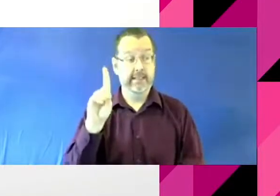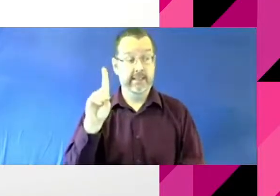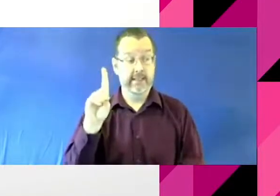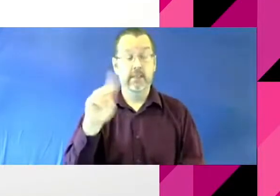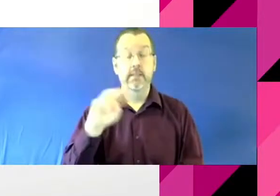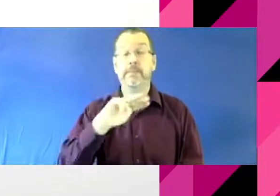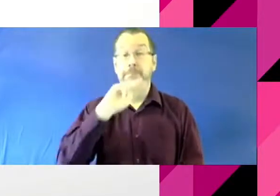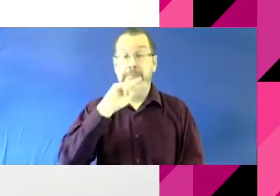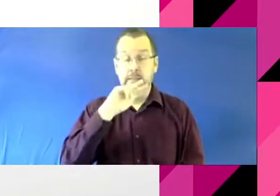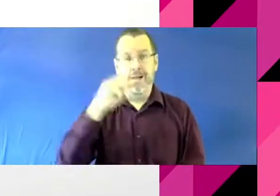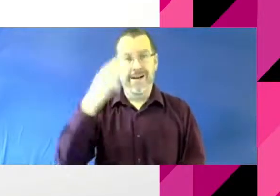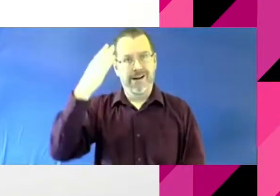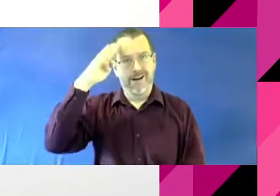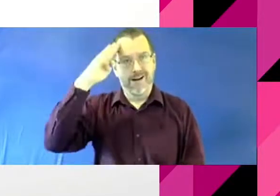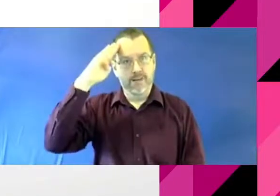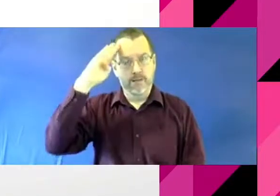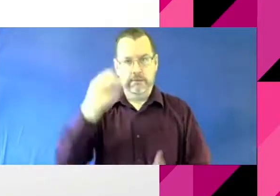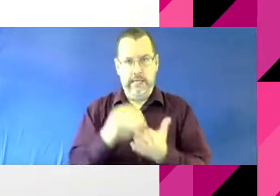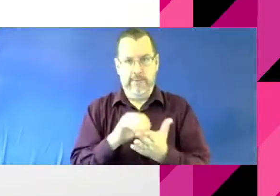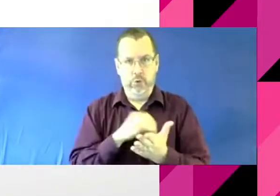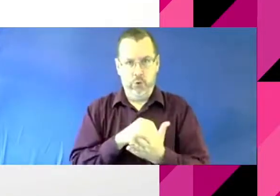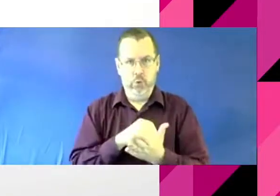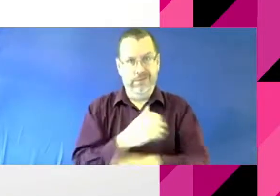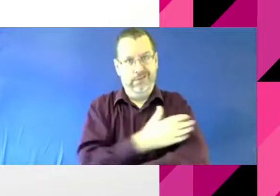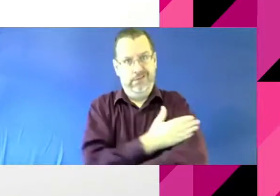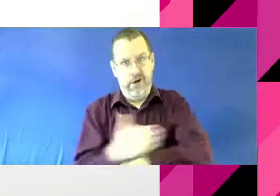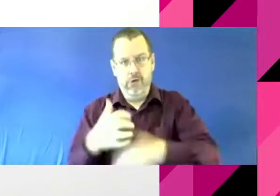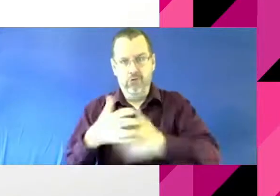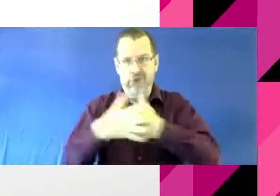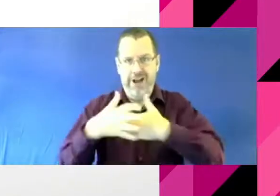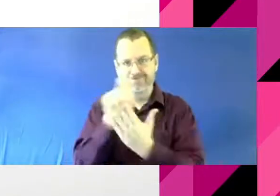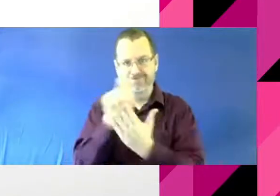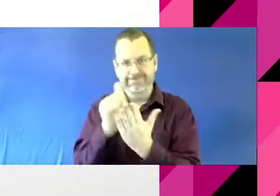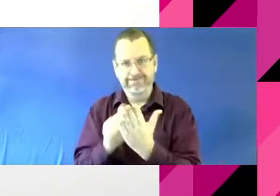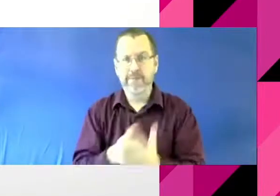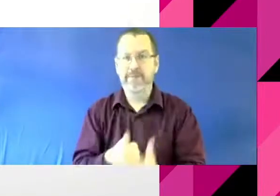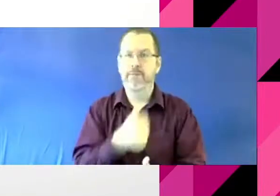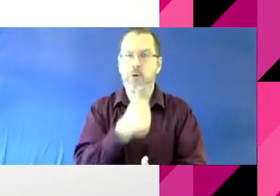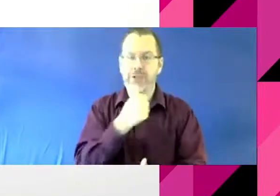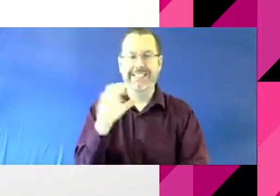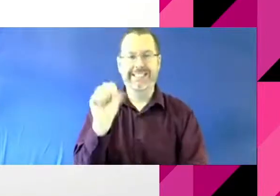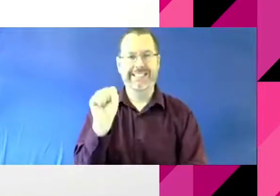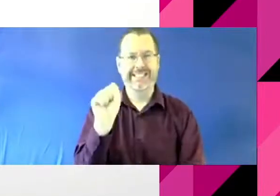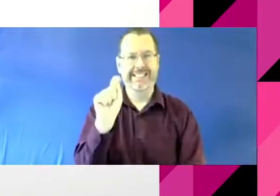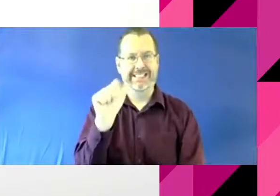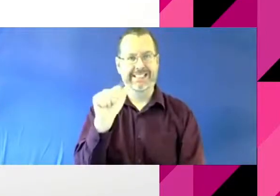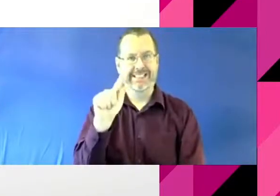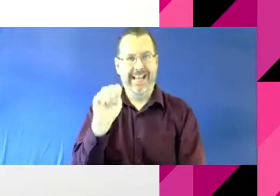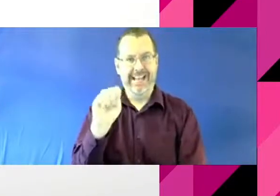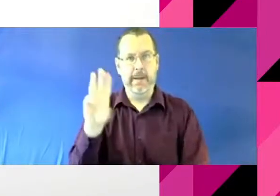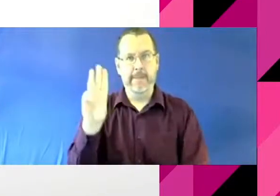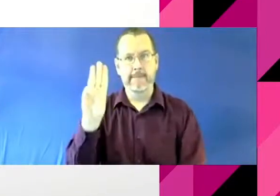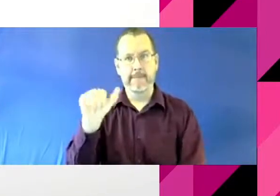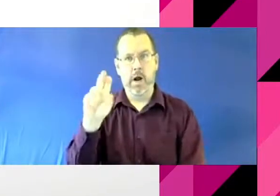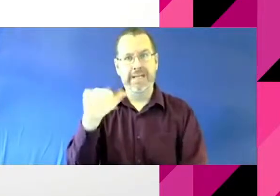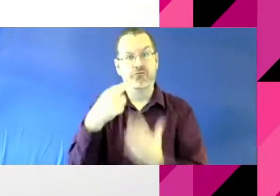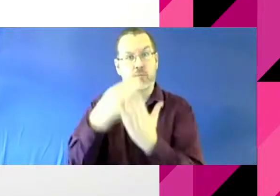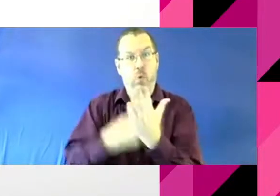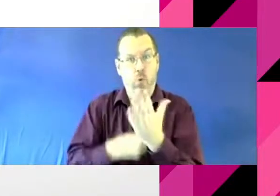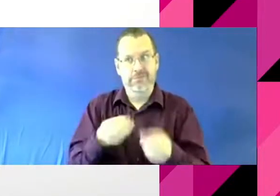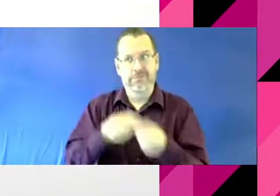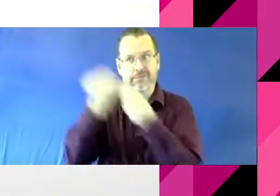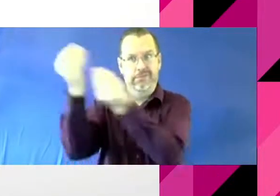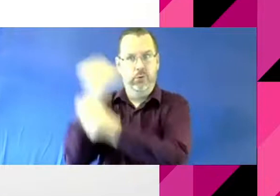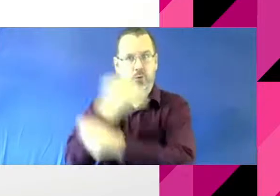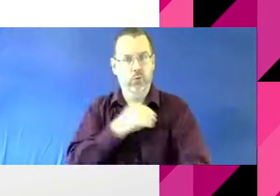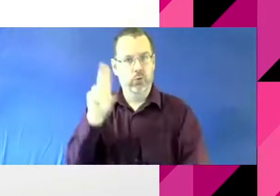Ireland's initial state party report to the UN Committee on the Rights of Persons with Disabilities. In spite